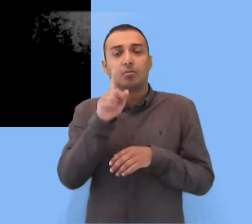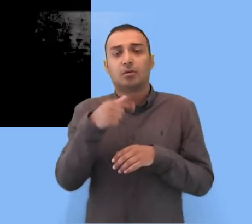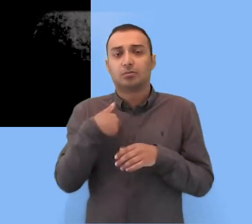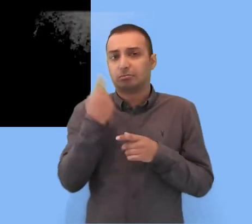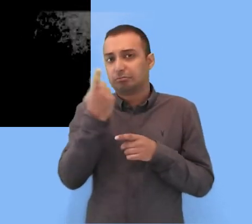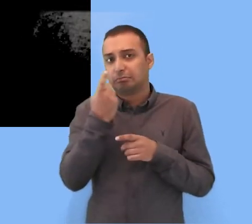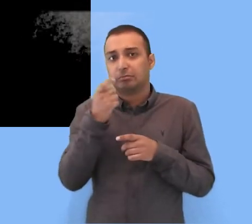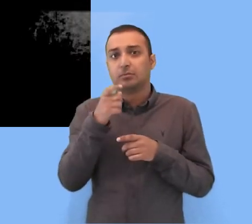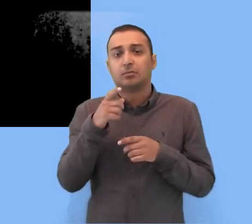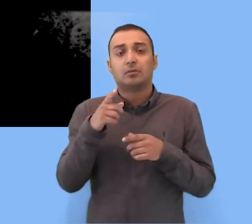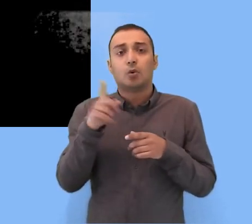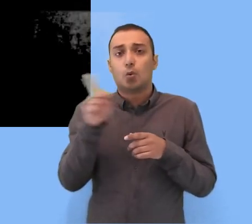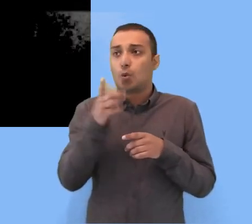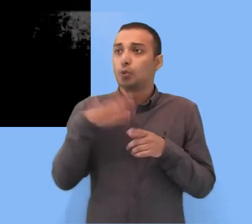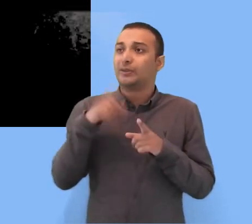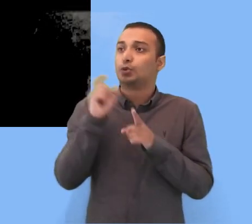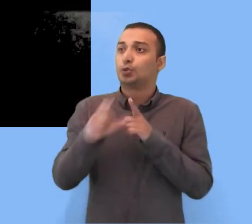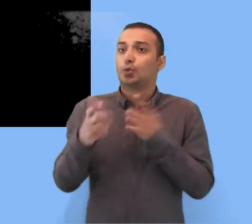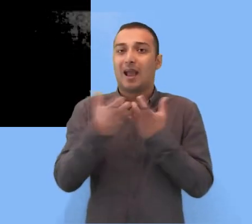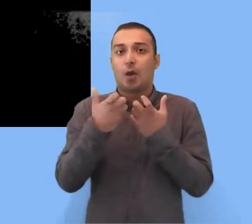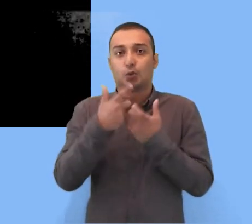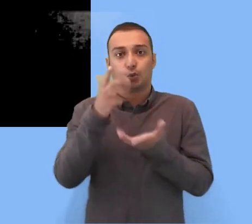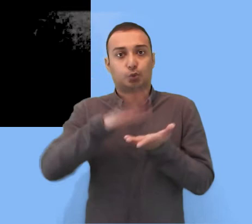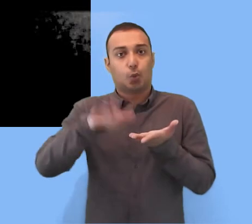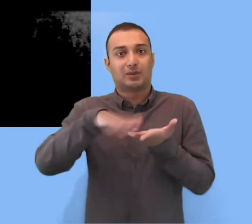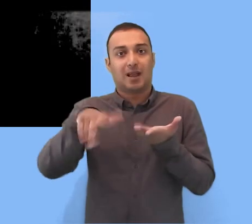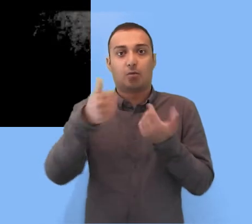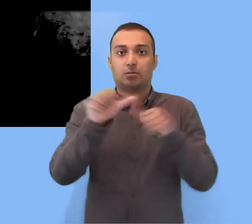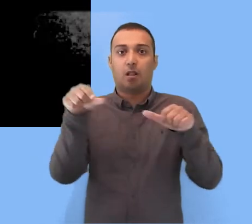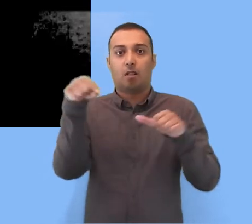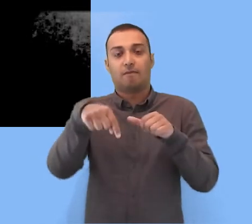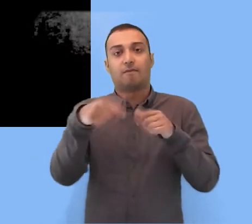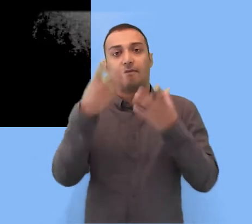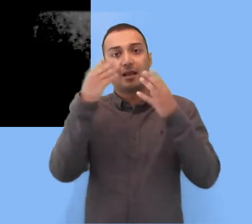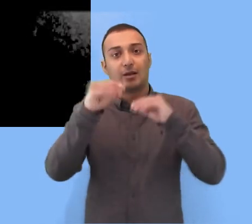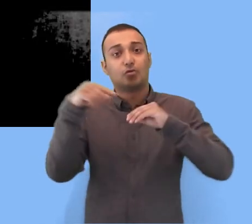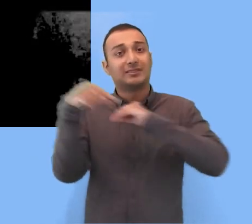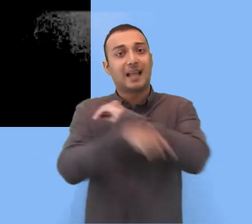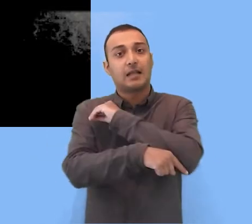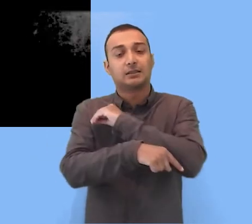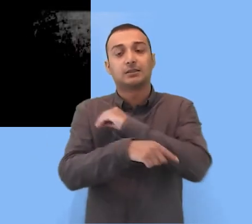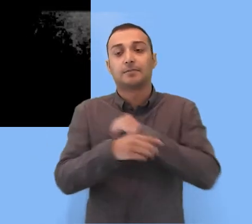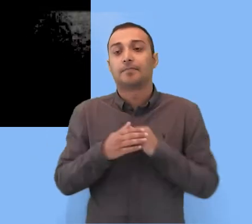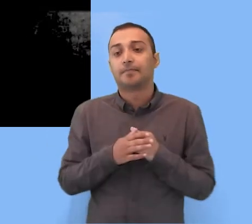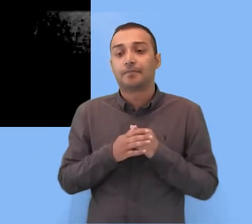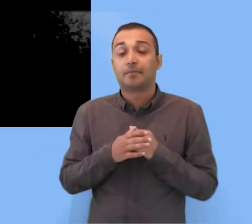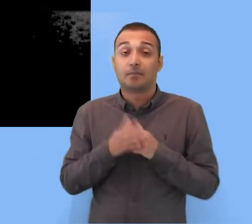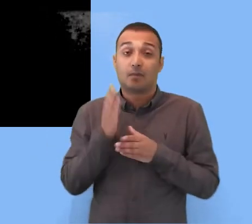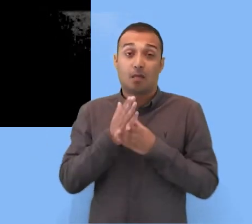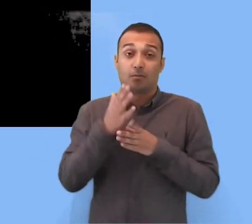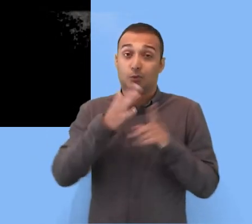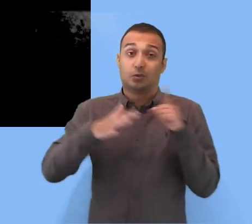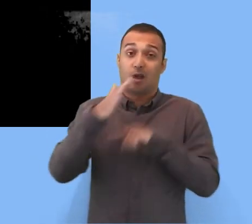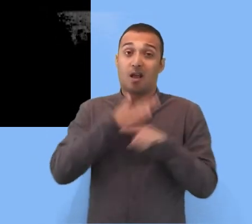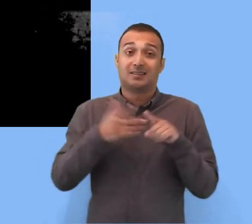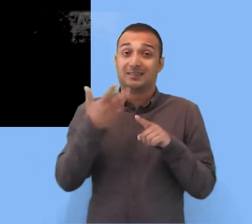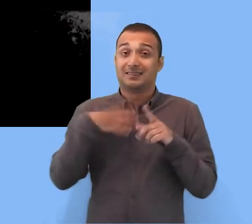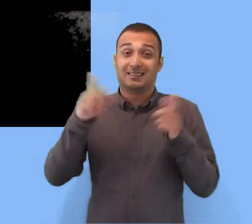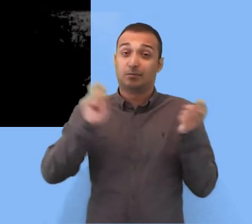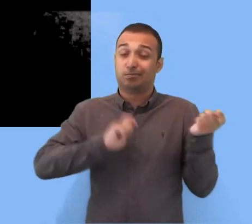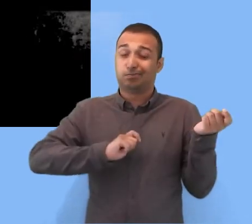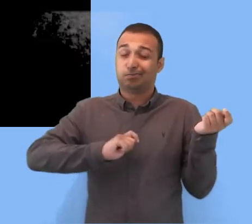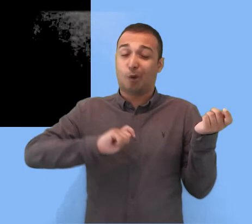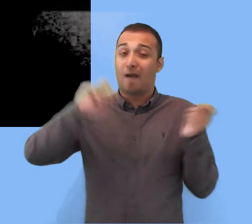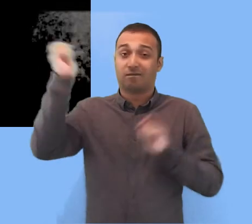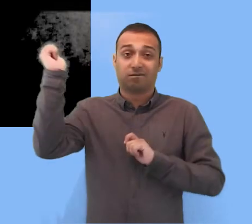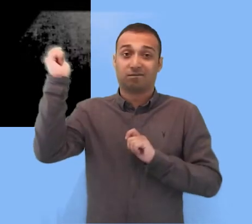order to address the education debt? Society needs to be reformed from the inside out. Not a big